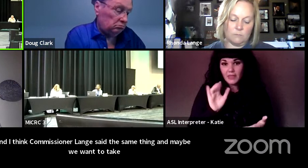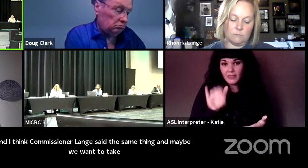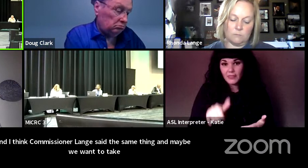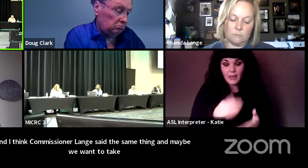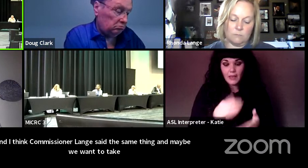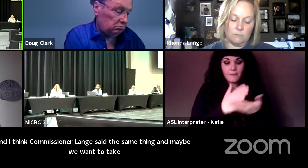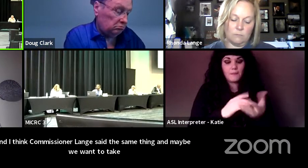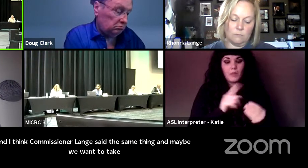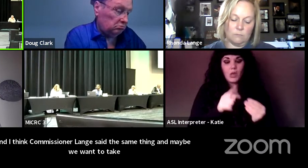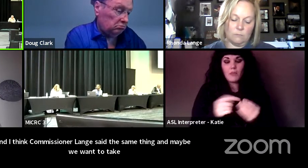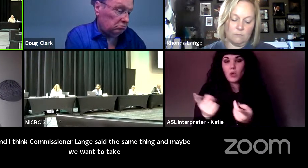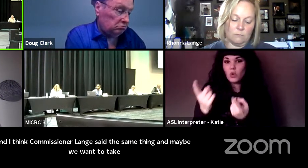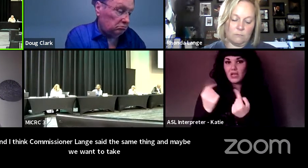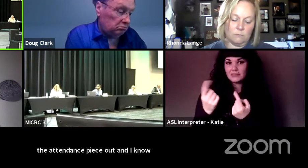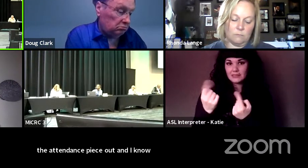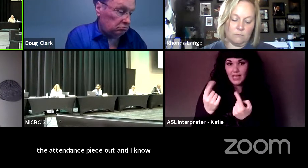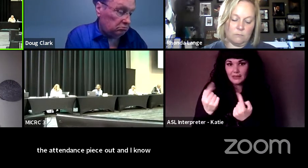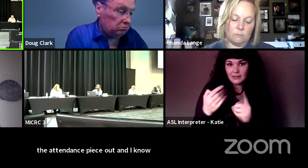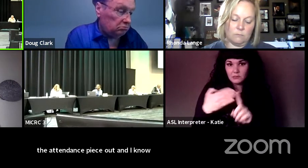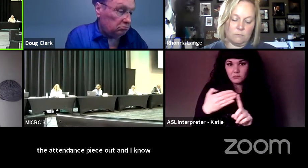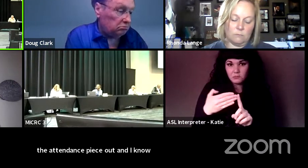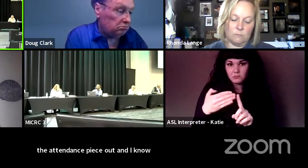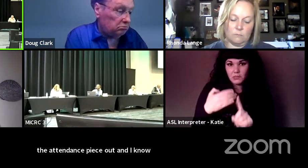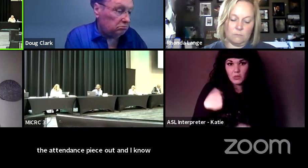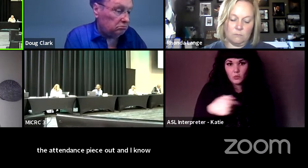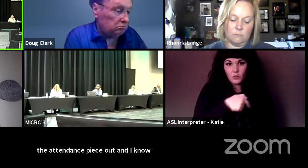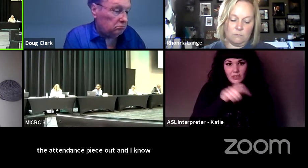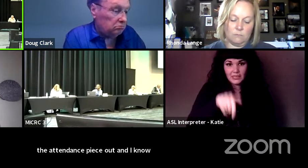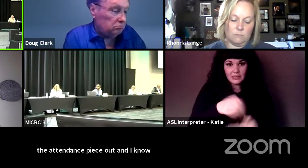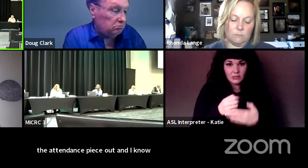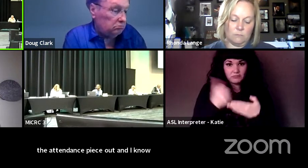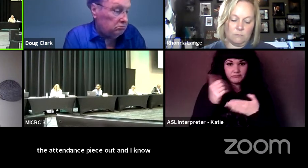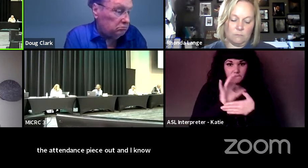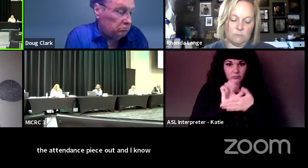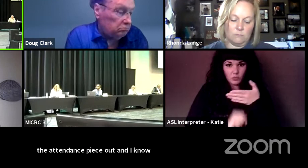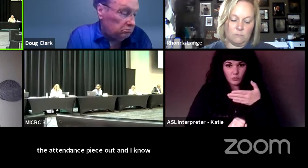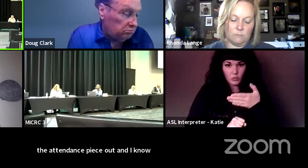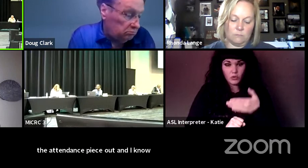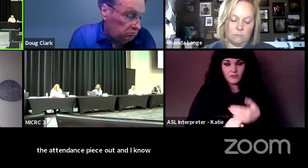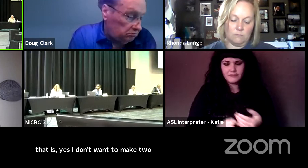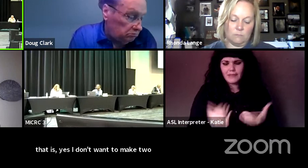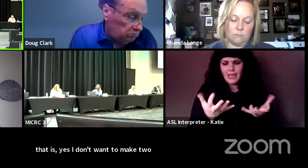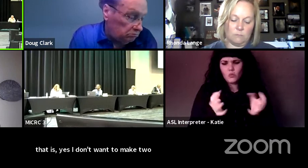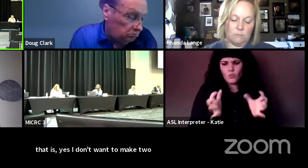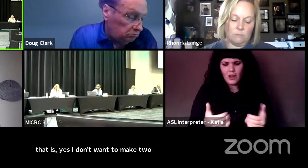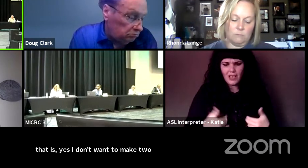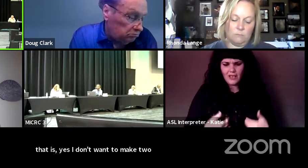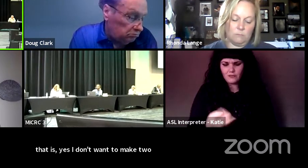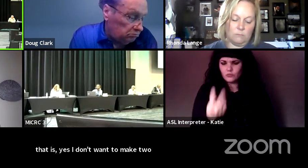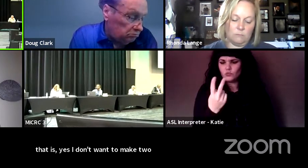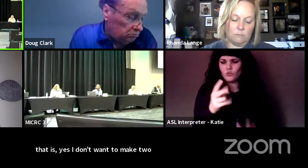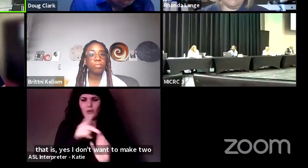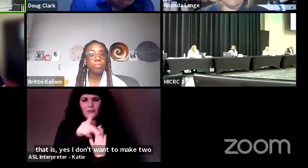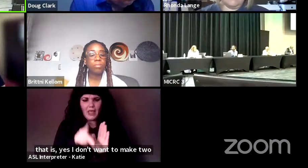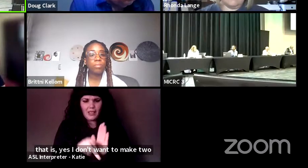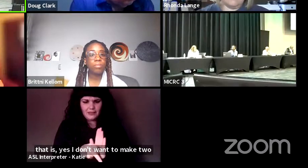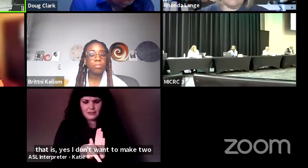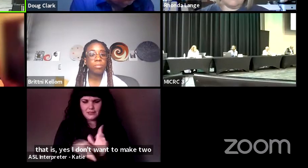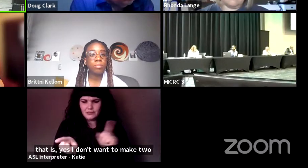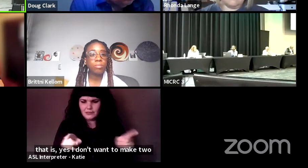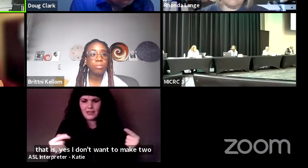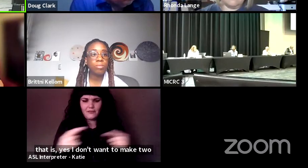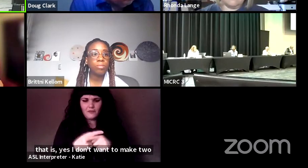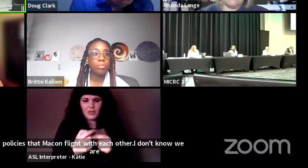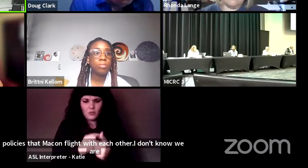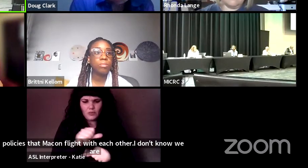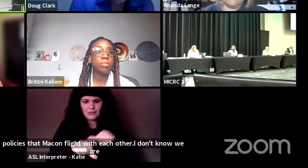I don't want to make two policies that may conflict with each other. I don't know that we're being more efficient when we do that.